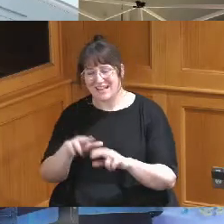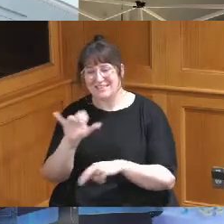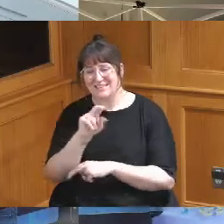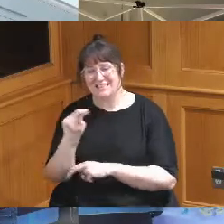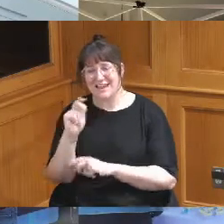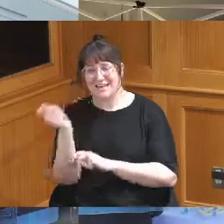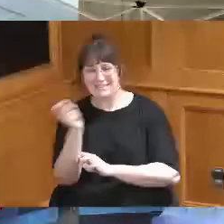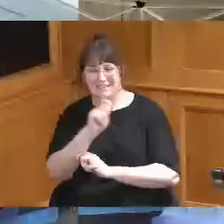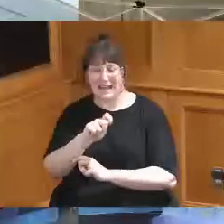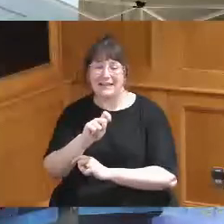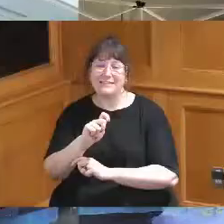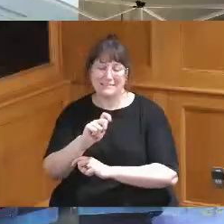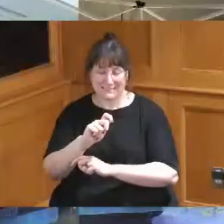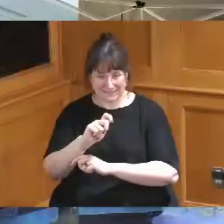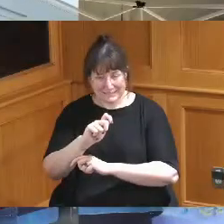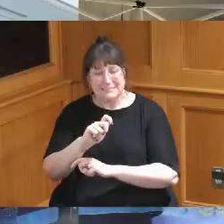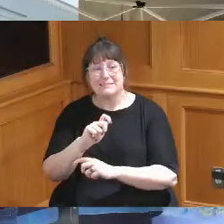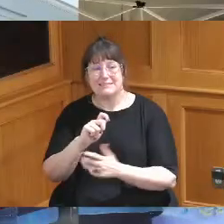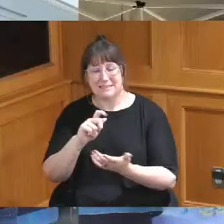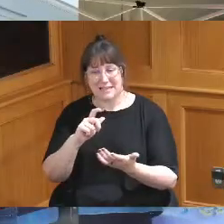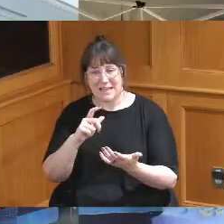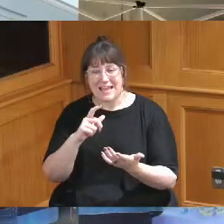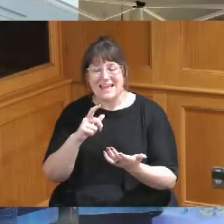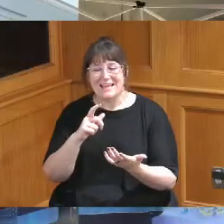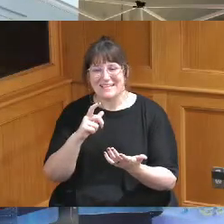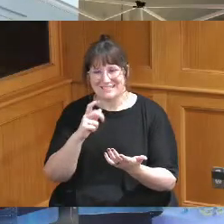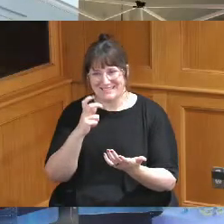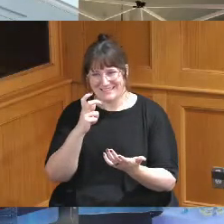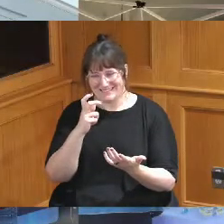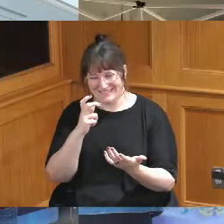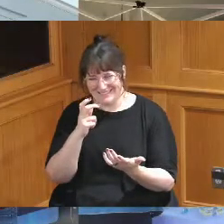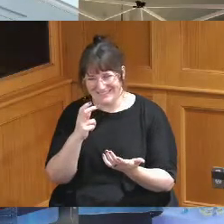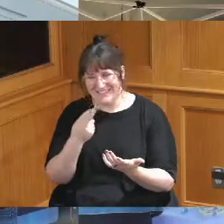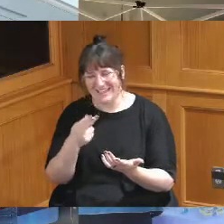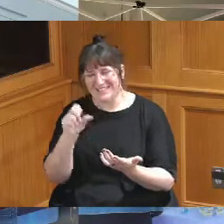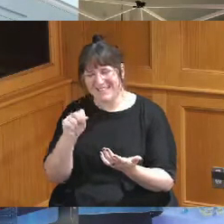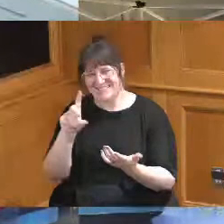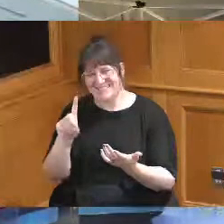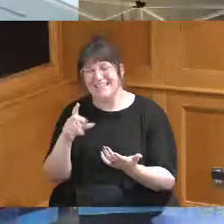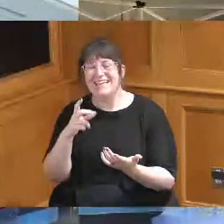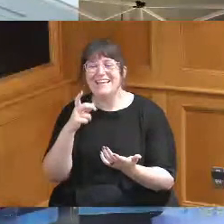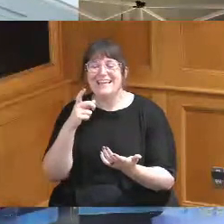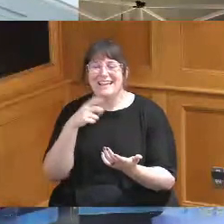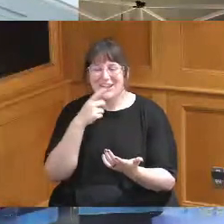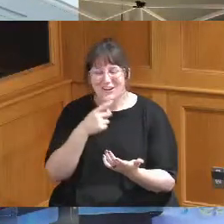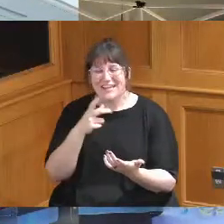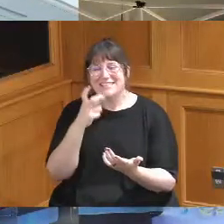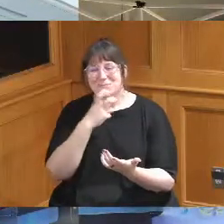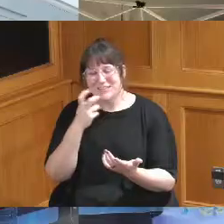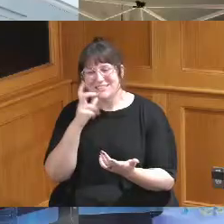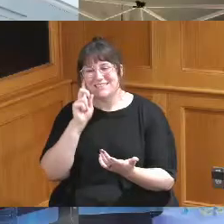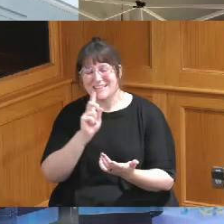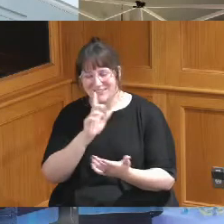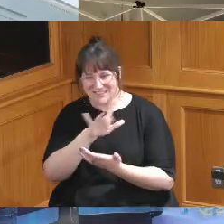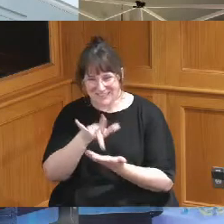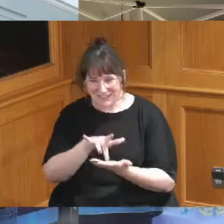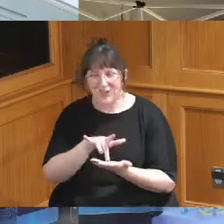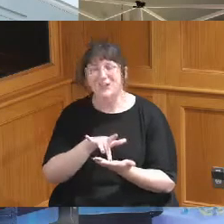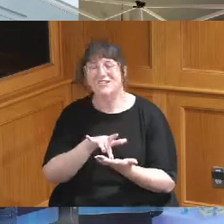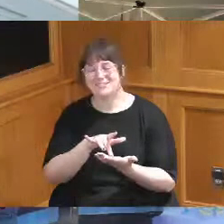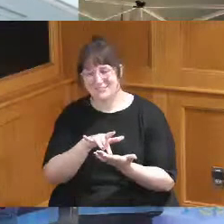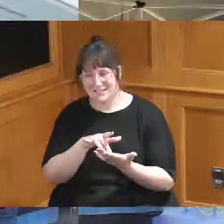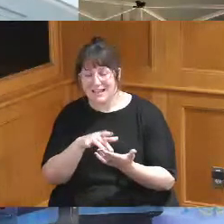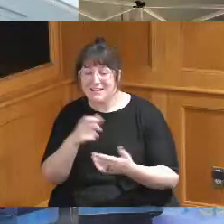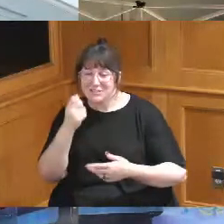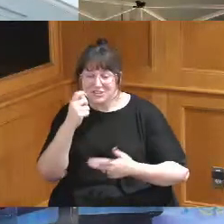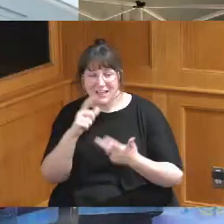Tennis Foundation Hearing, Speech, and Deaf Center, stand-up wireless, and Food for the